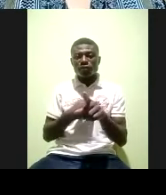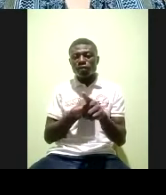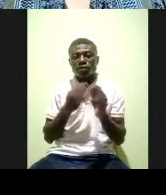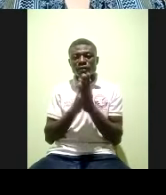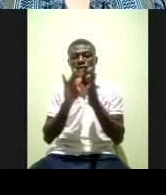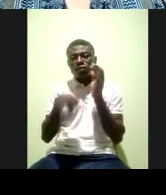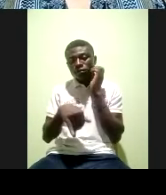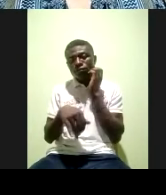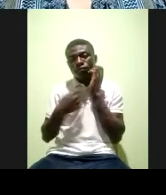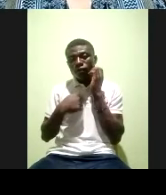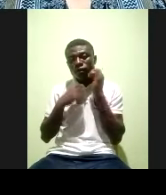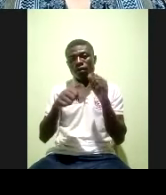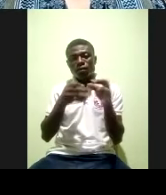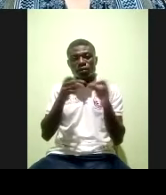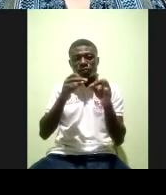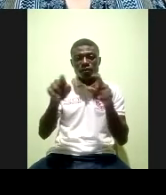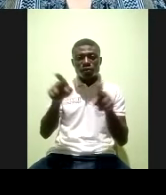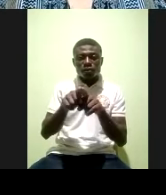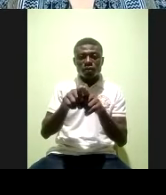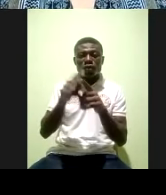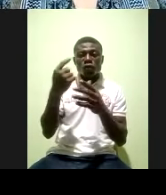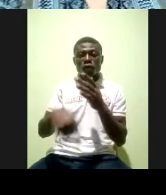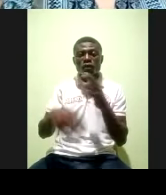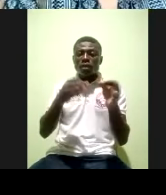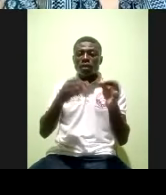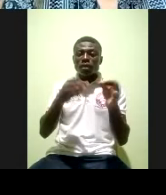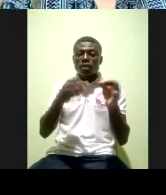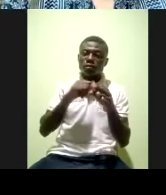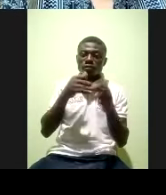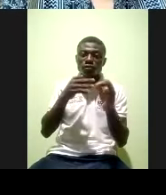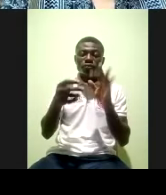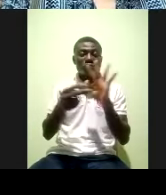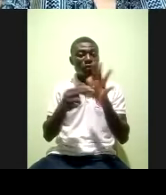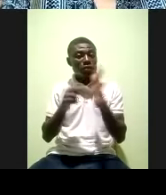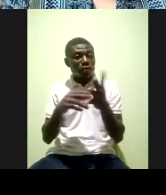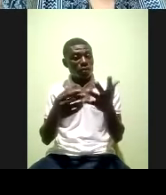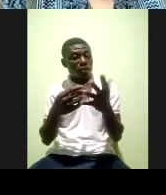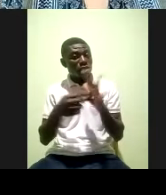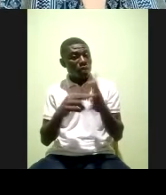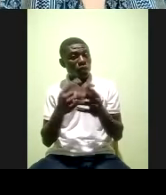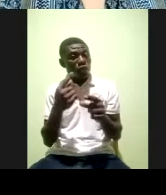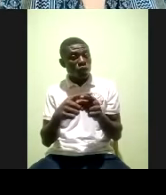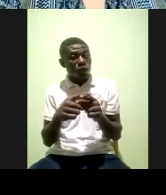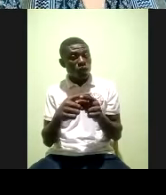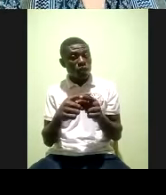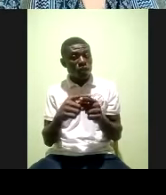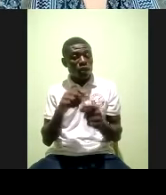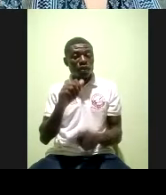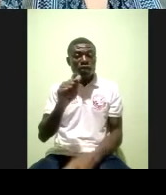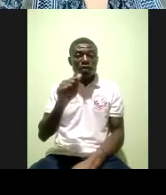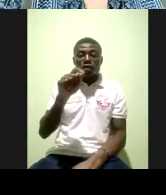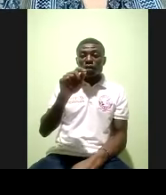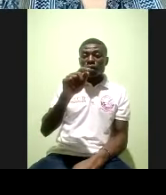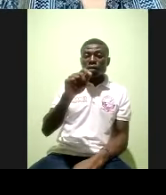add 35 and 25. What is the meaning of the word add?